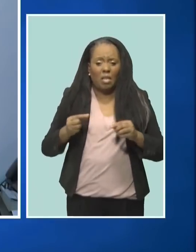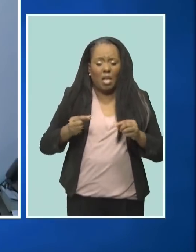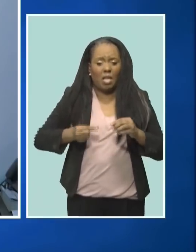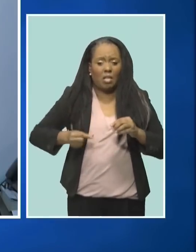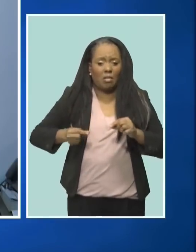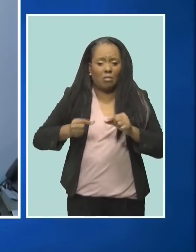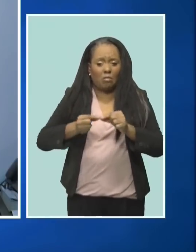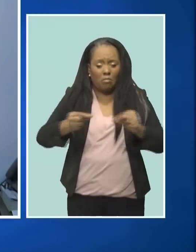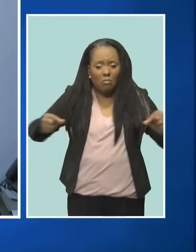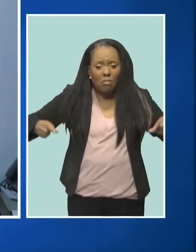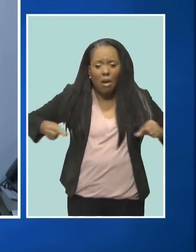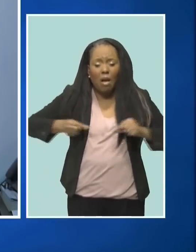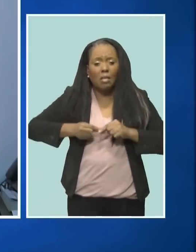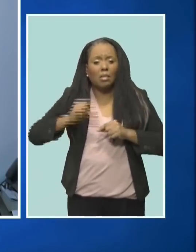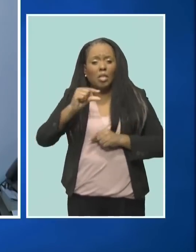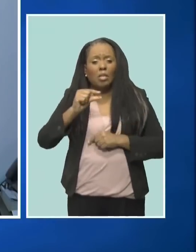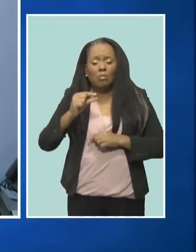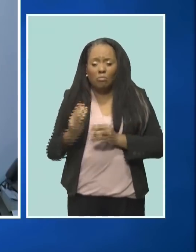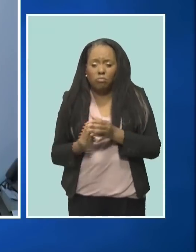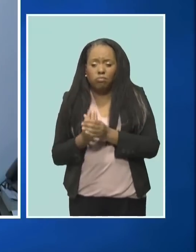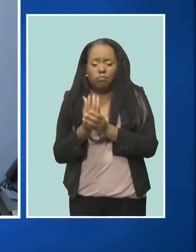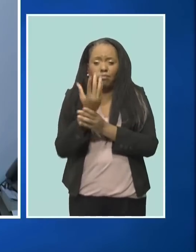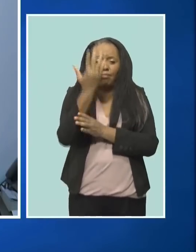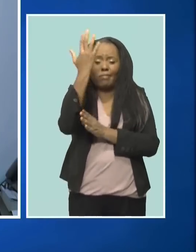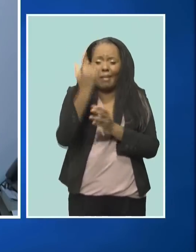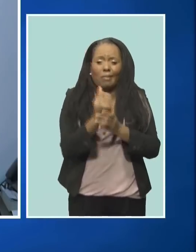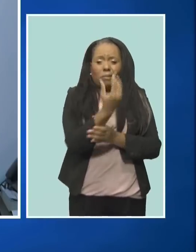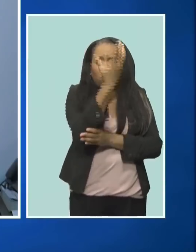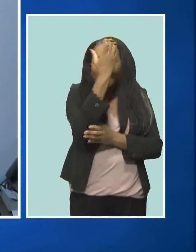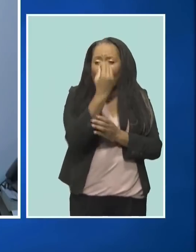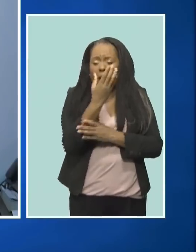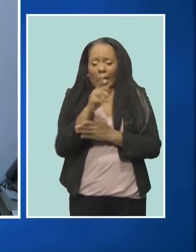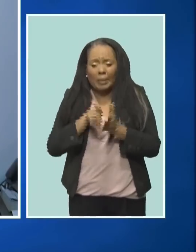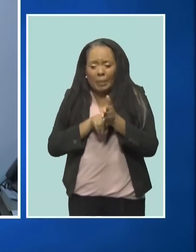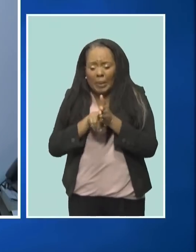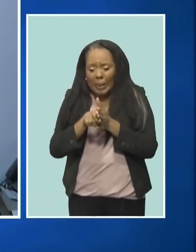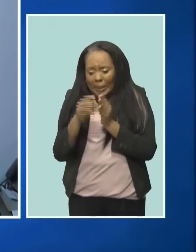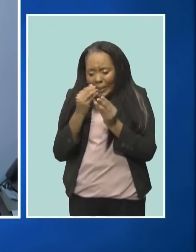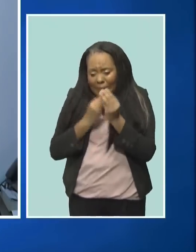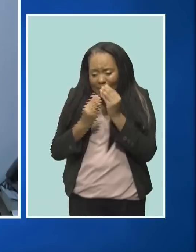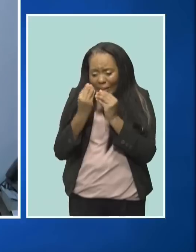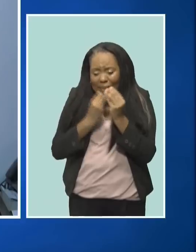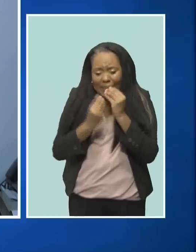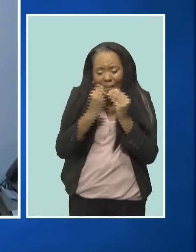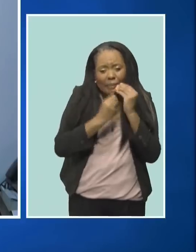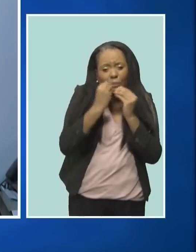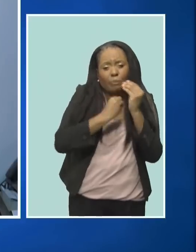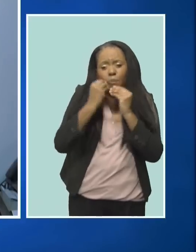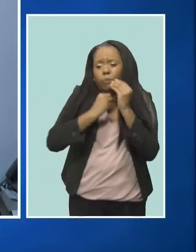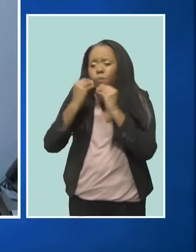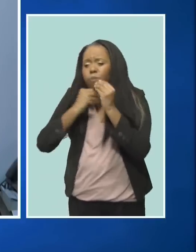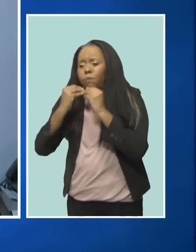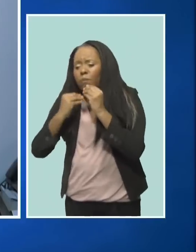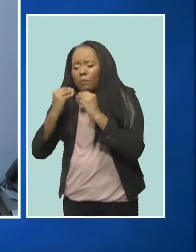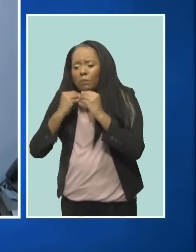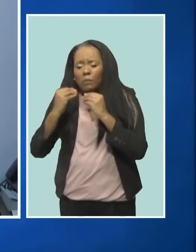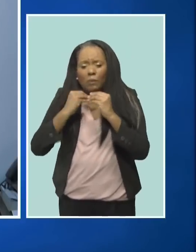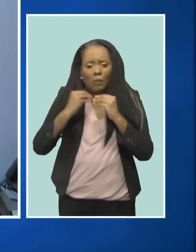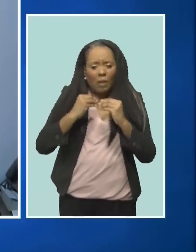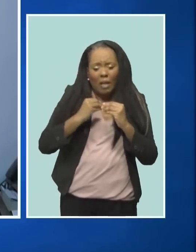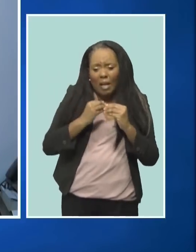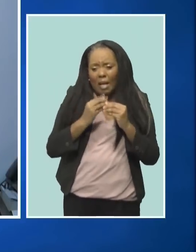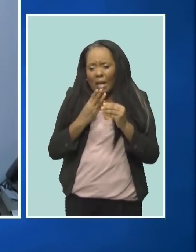So what these millipedes are doing is that they are feeding on this bush, they are feeding on the organic matter, and they are breaking it down into